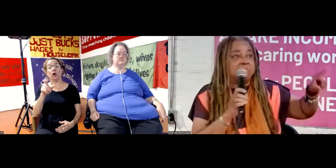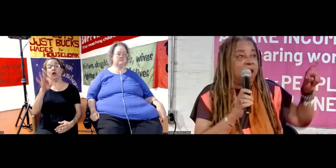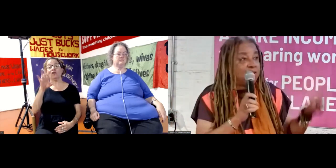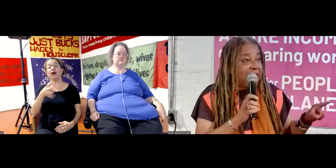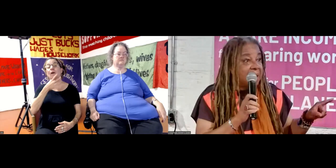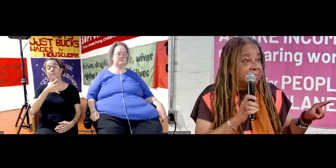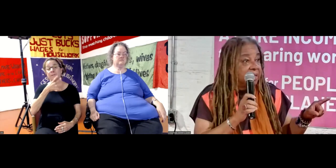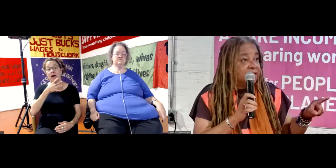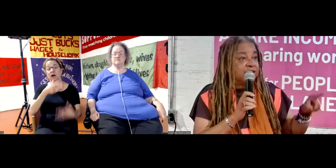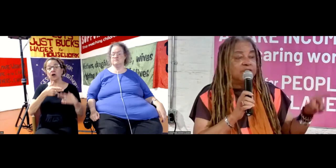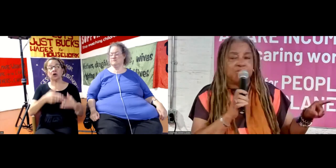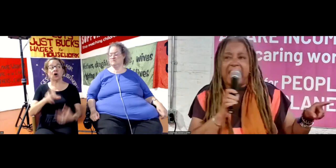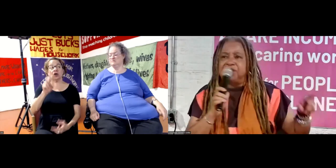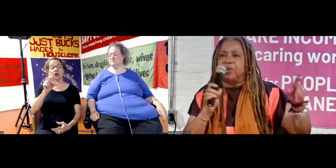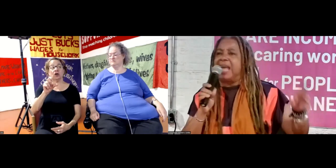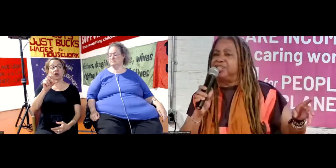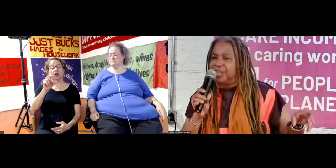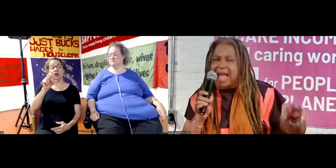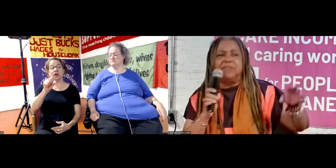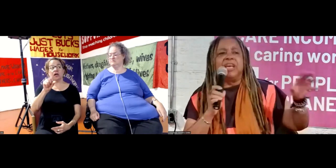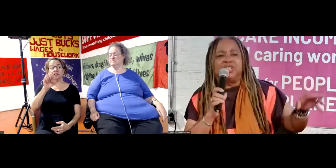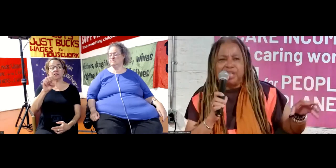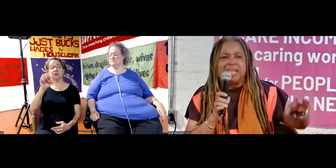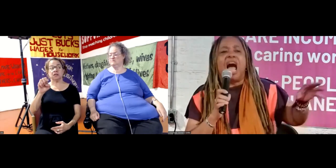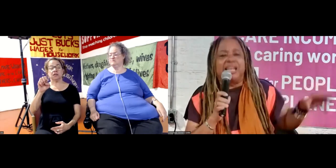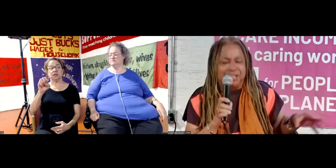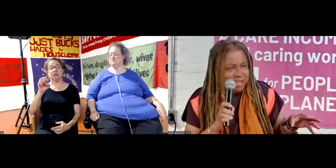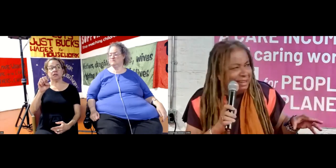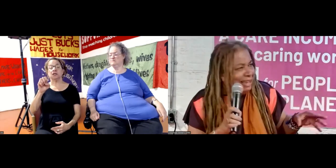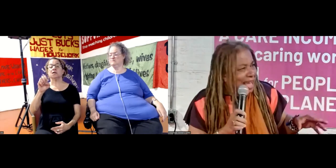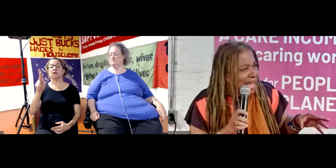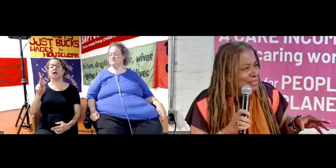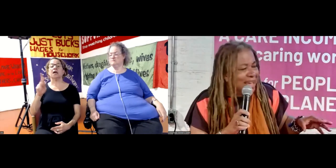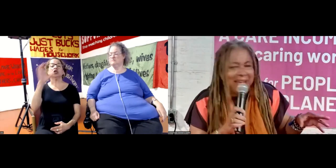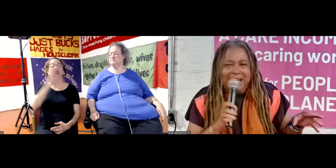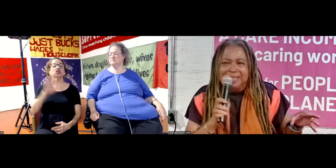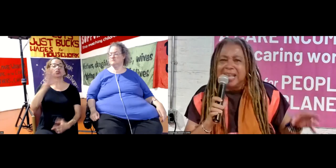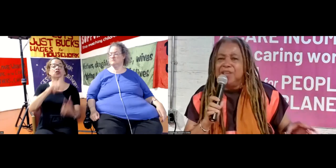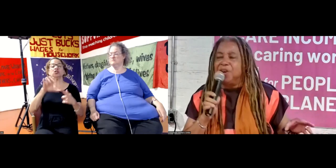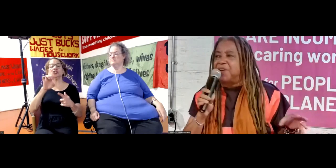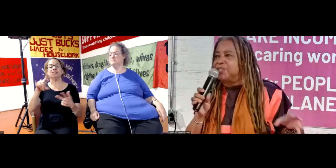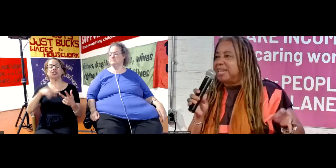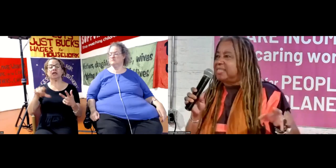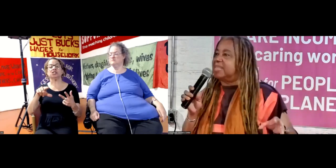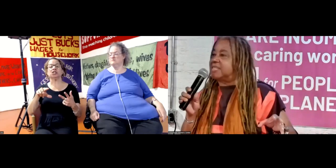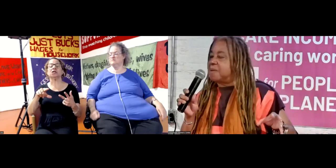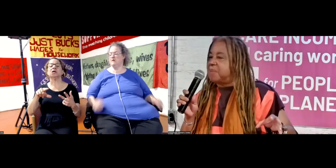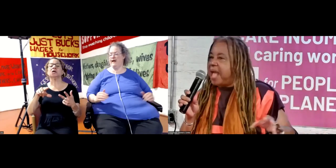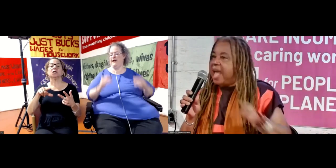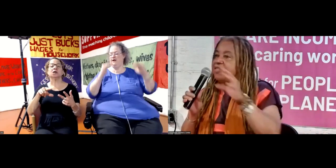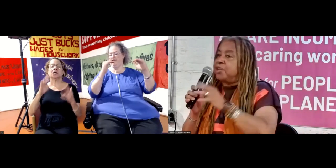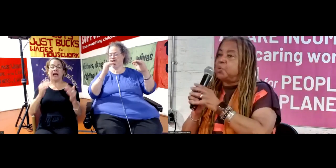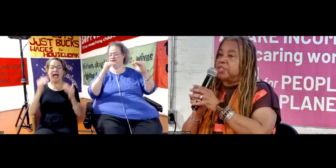SEEK program, Search for Education, Elevation, and Knowledge in the city university